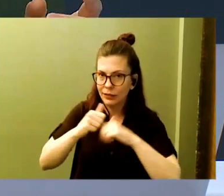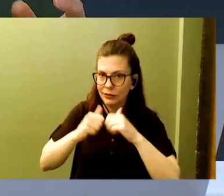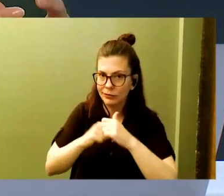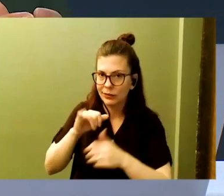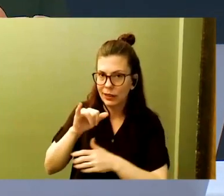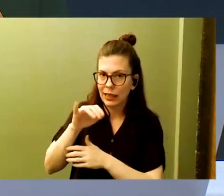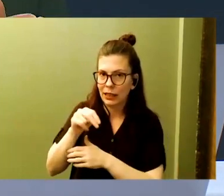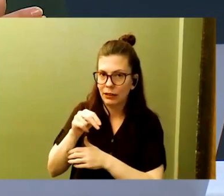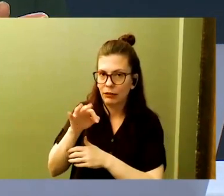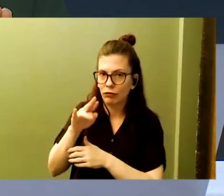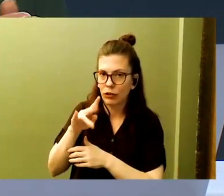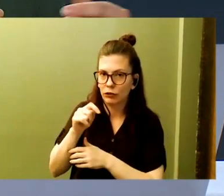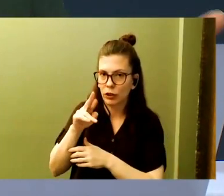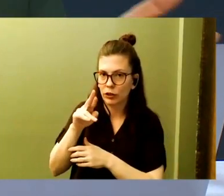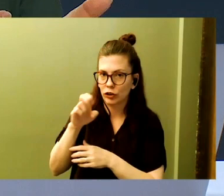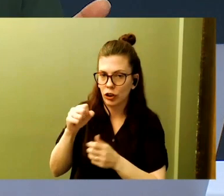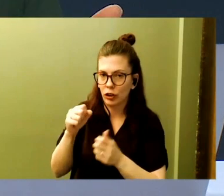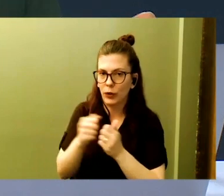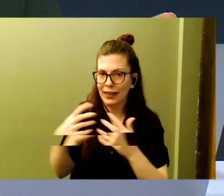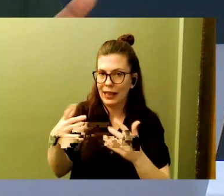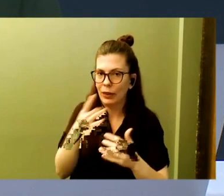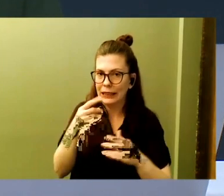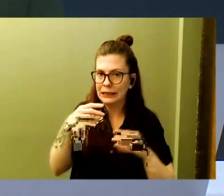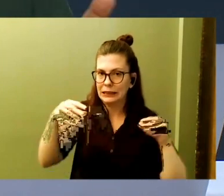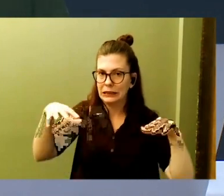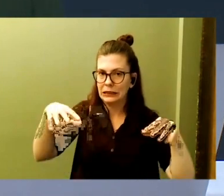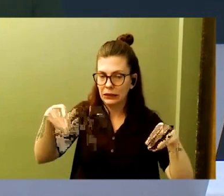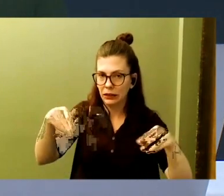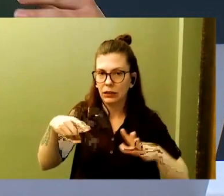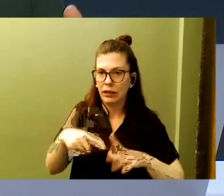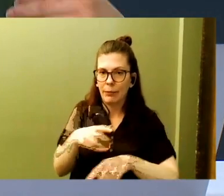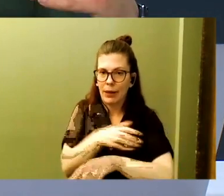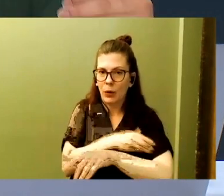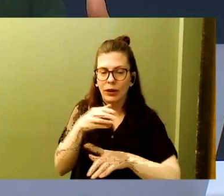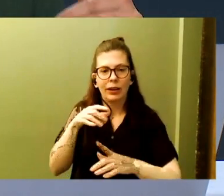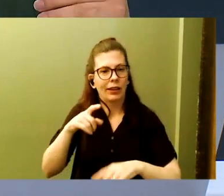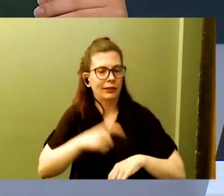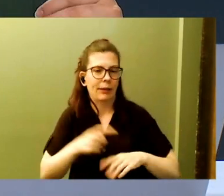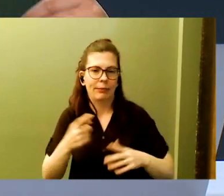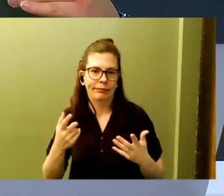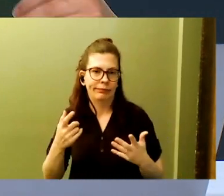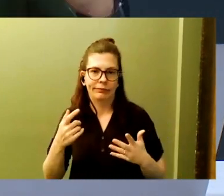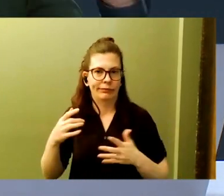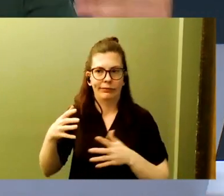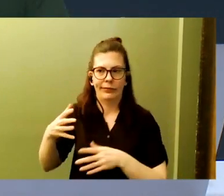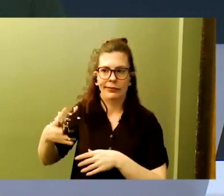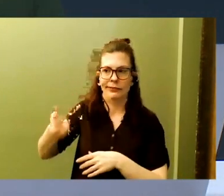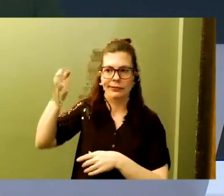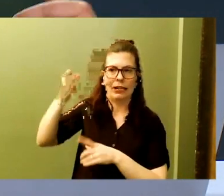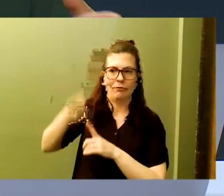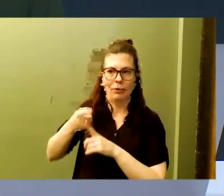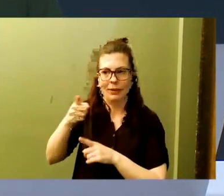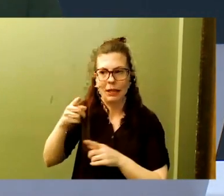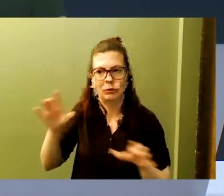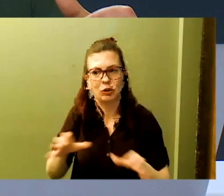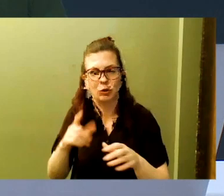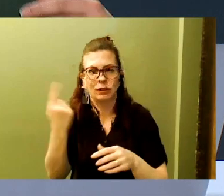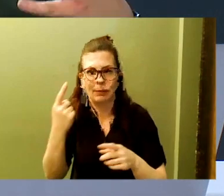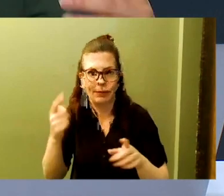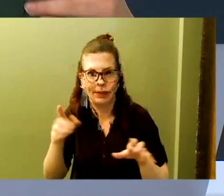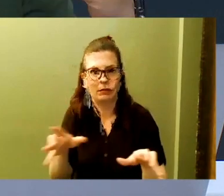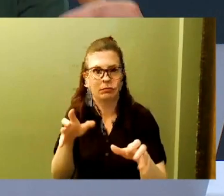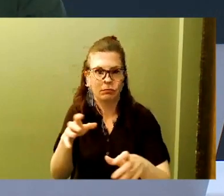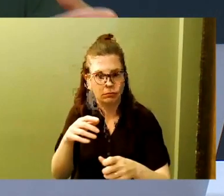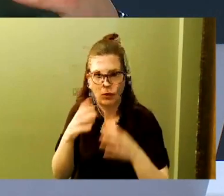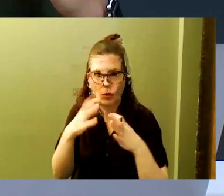environment, that time gets taken away from them being able to do something more productive or deliver